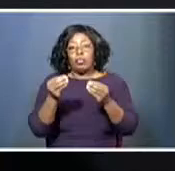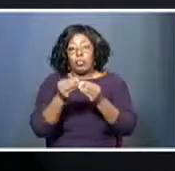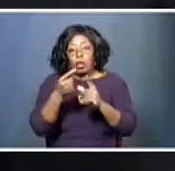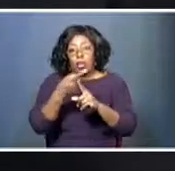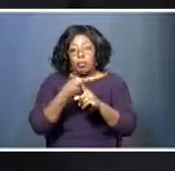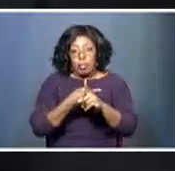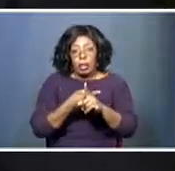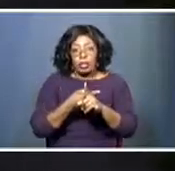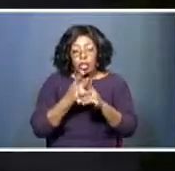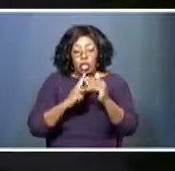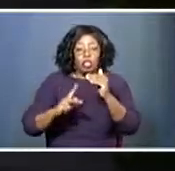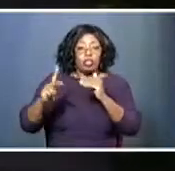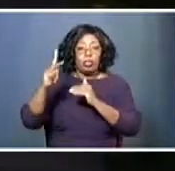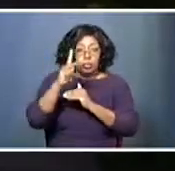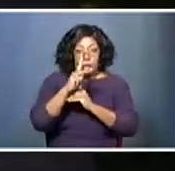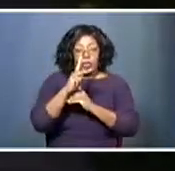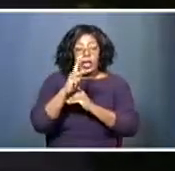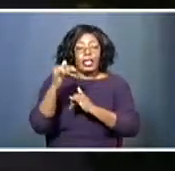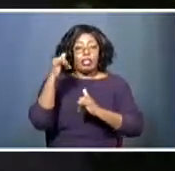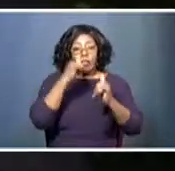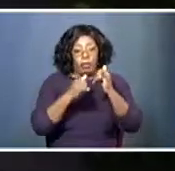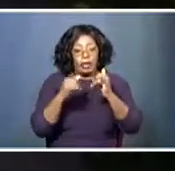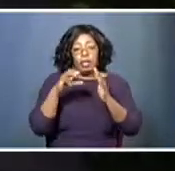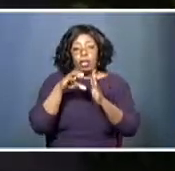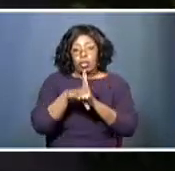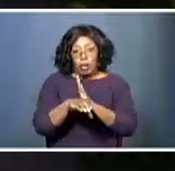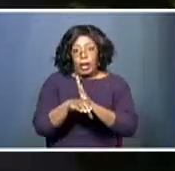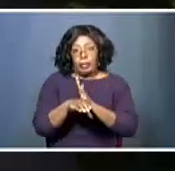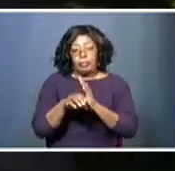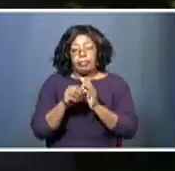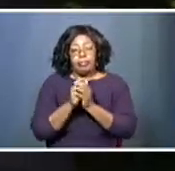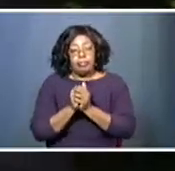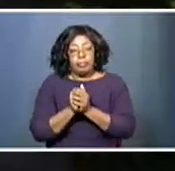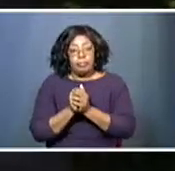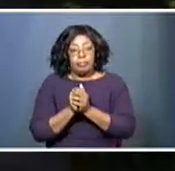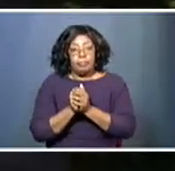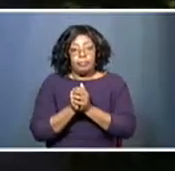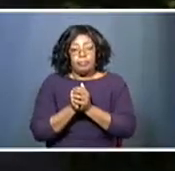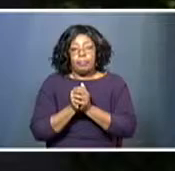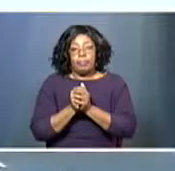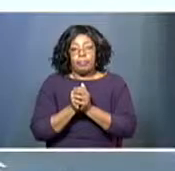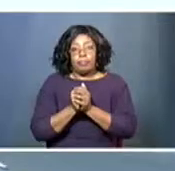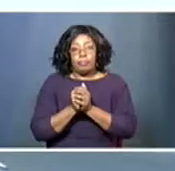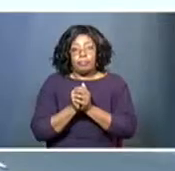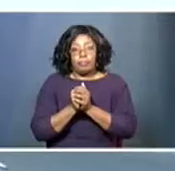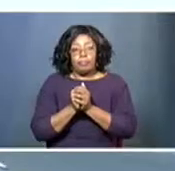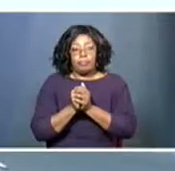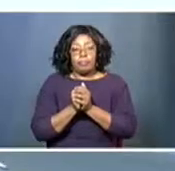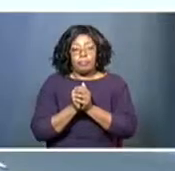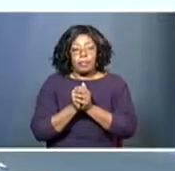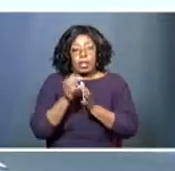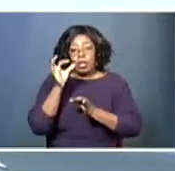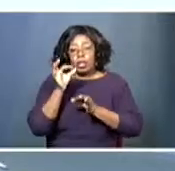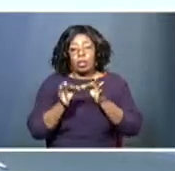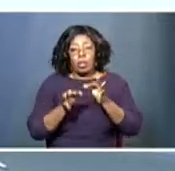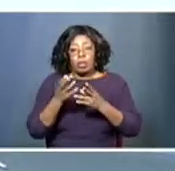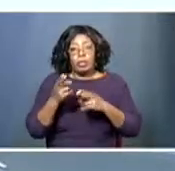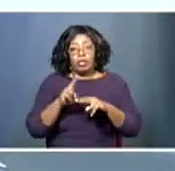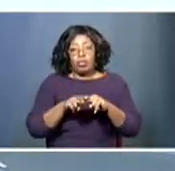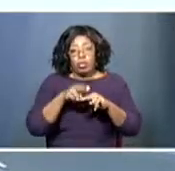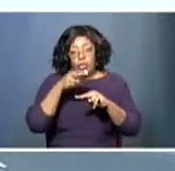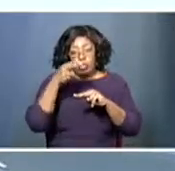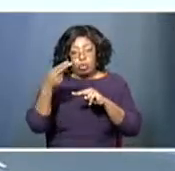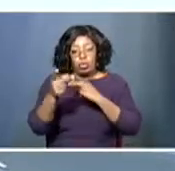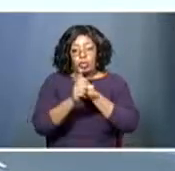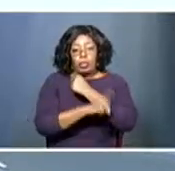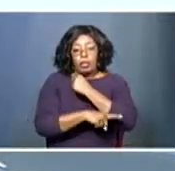promote safety on our streets. Here on John F. Kennedy Drive, Desmond Saunders, ZNS Network News. Well, the Court of Appeal reduces the sentence